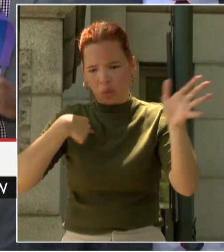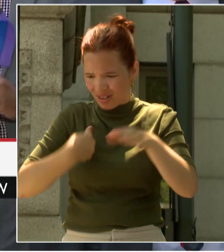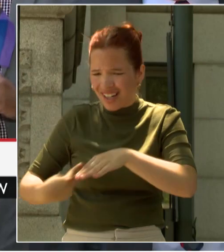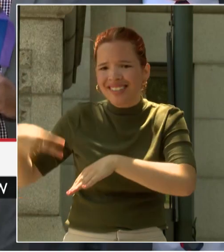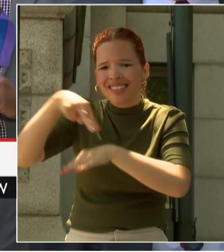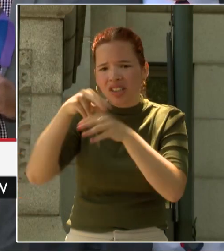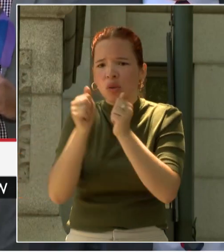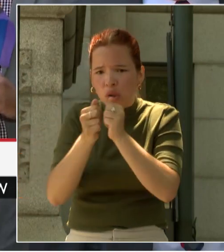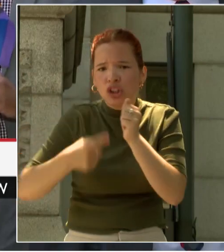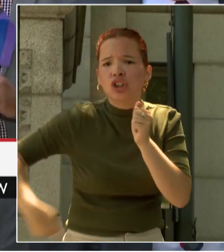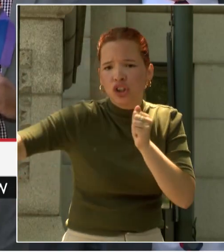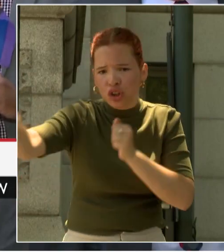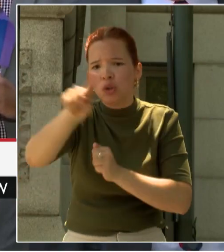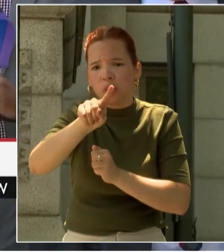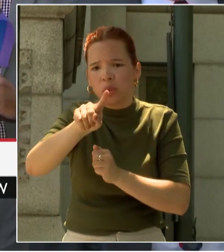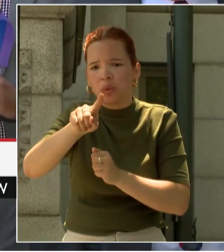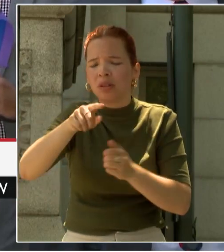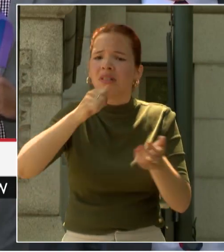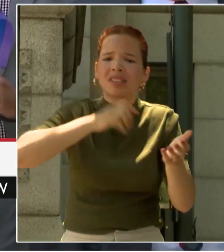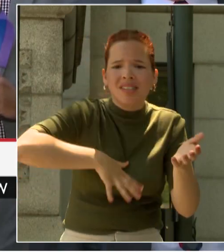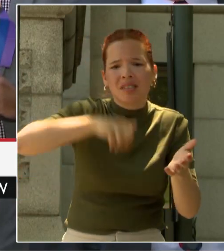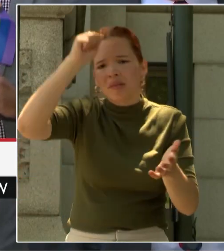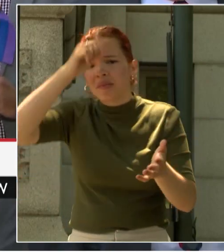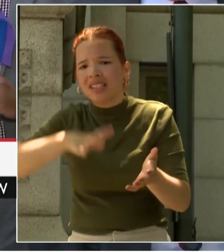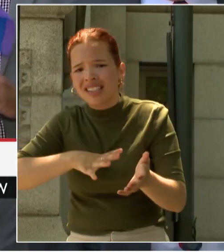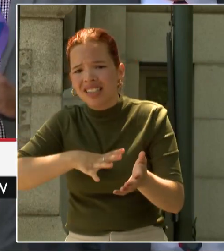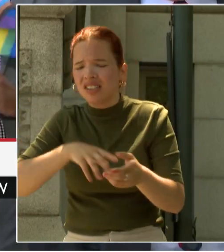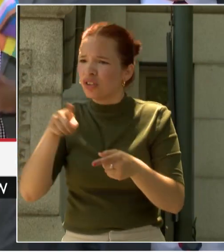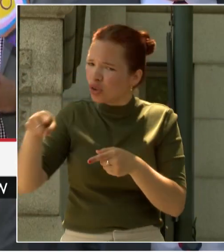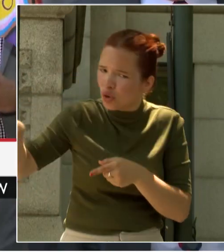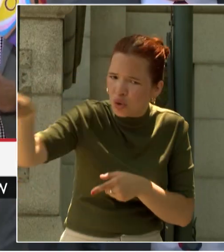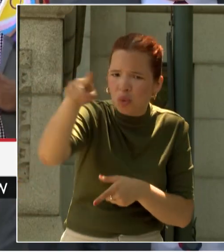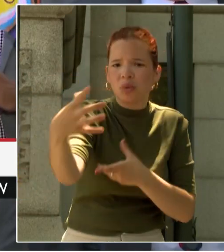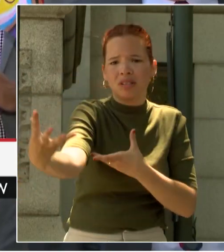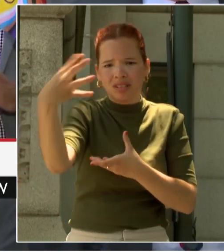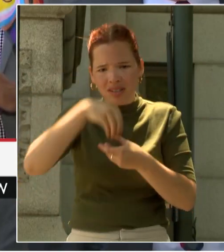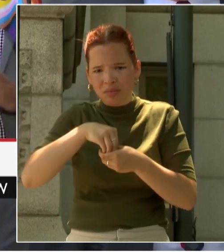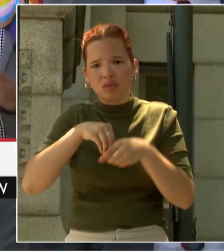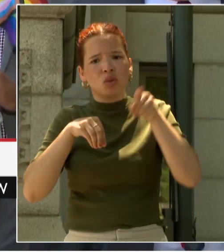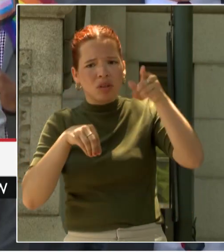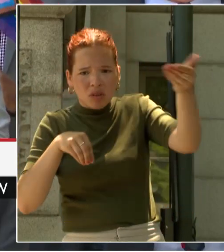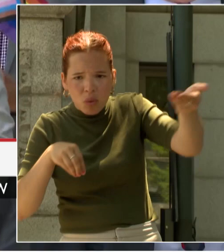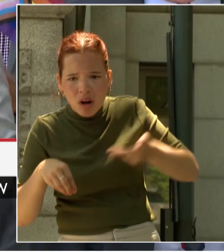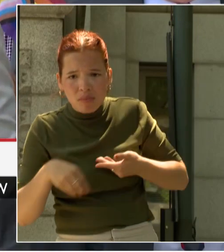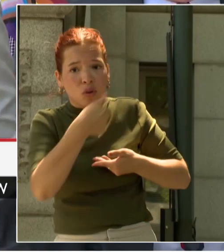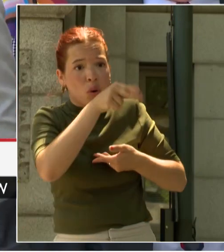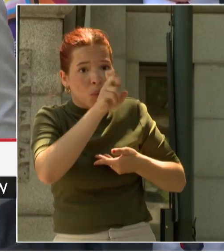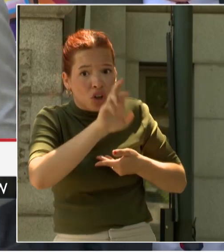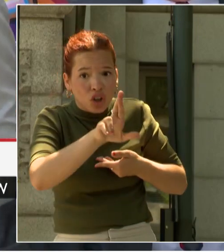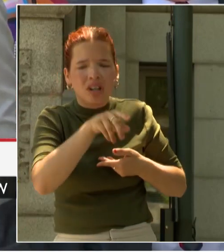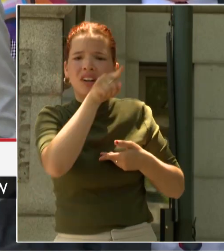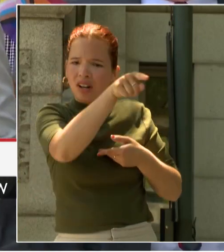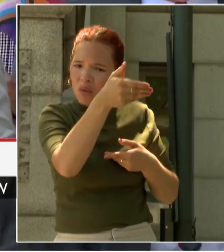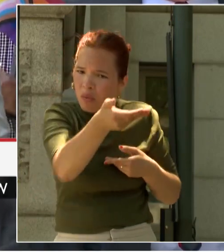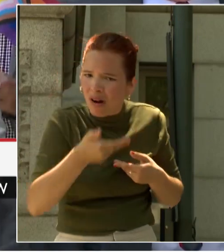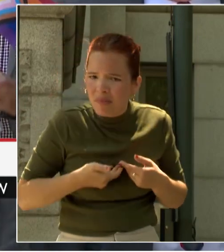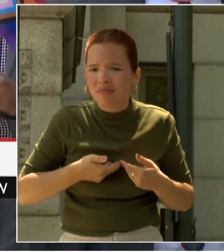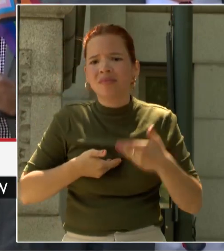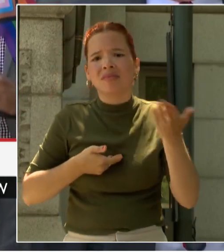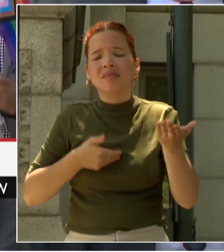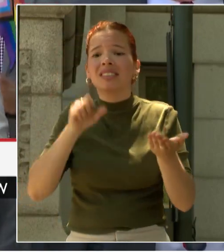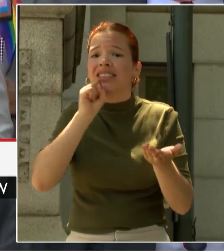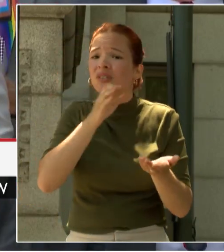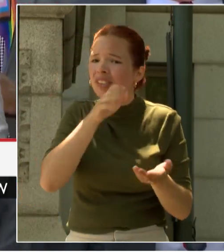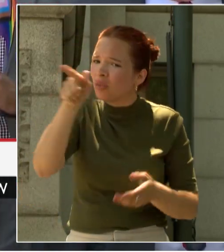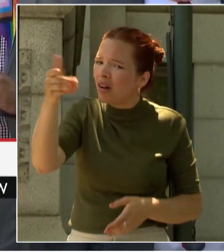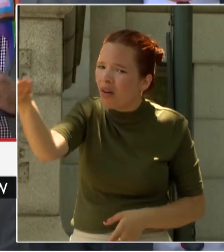here. You, trans student, are welcome here. You, queer senior resident, are welcome here. This flag says